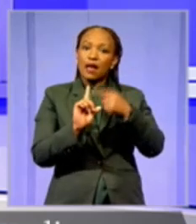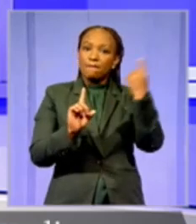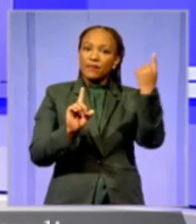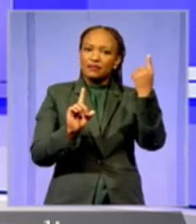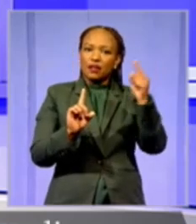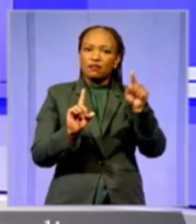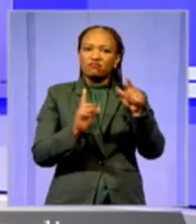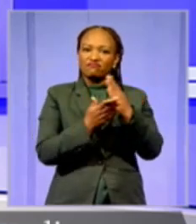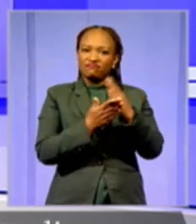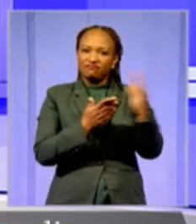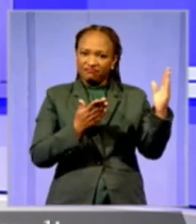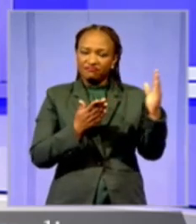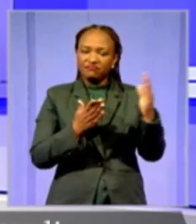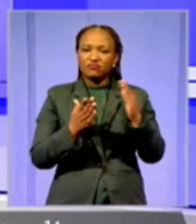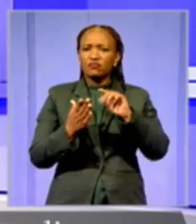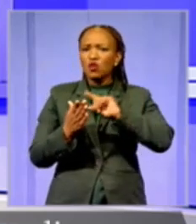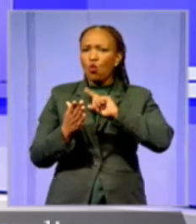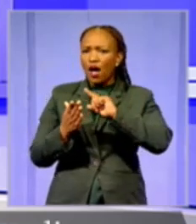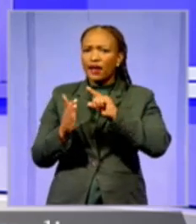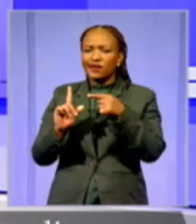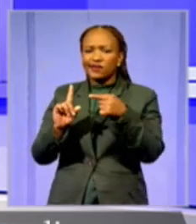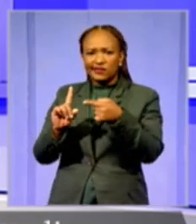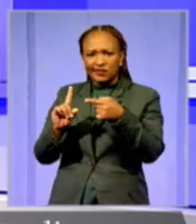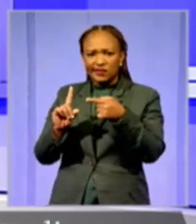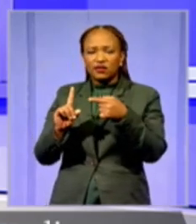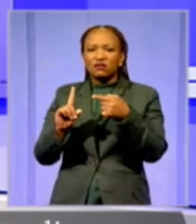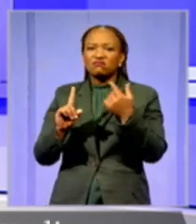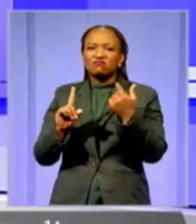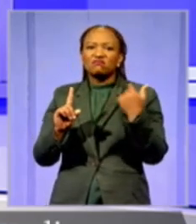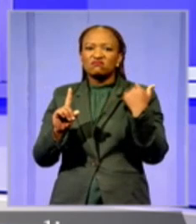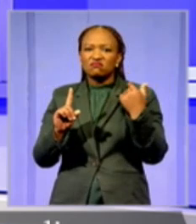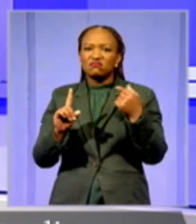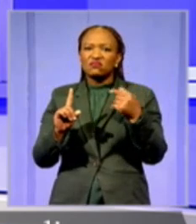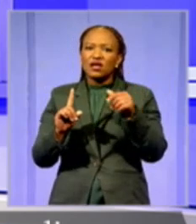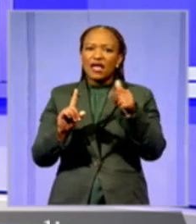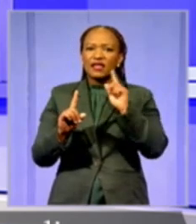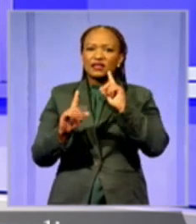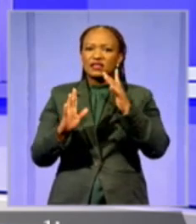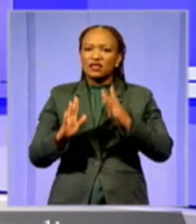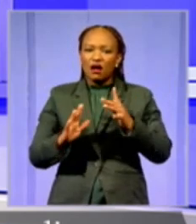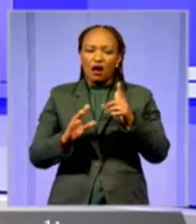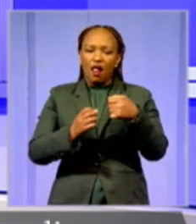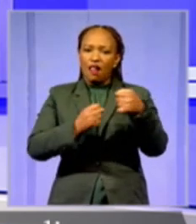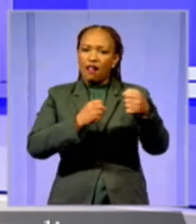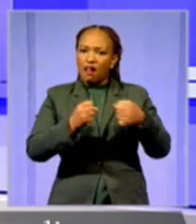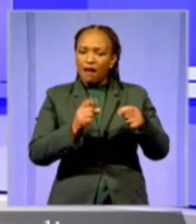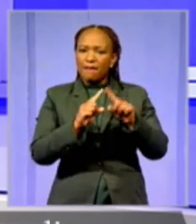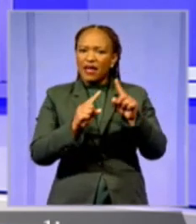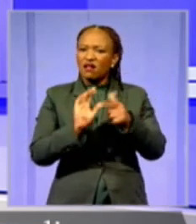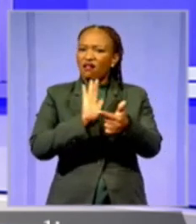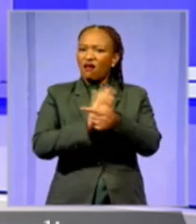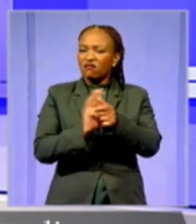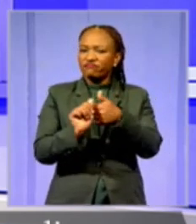gangwe. Seno ke morago ga magato a gore o sekegile barutwana ba bangwe go se mo molaong.